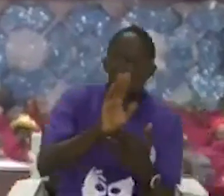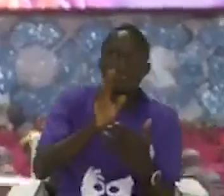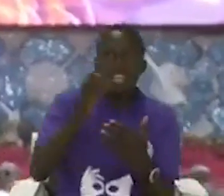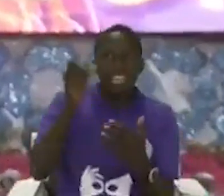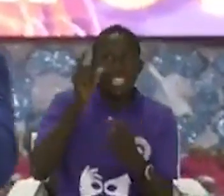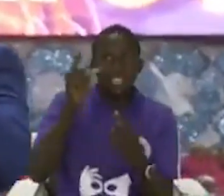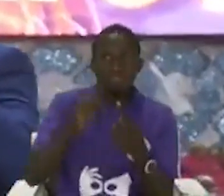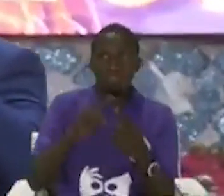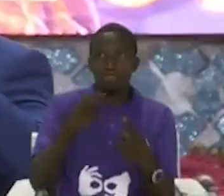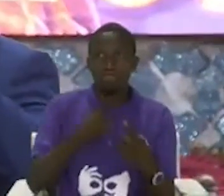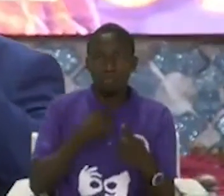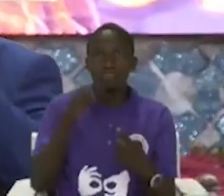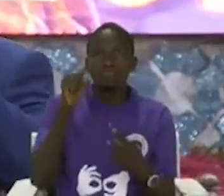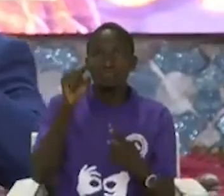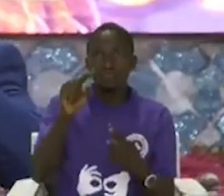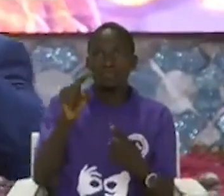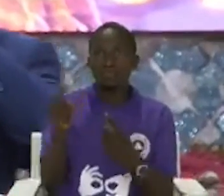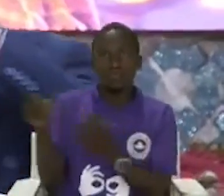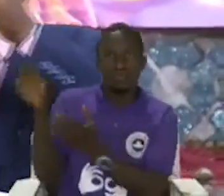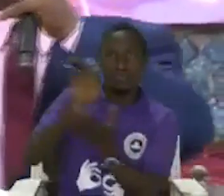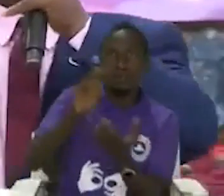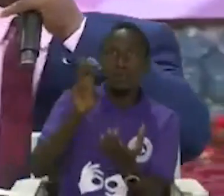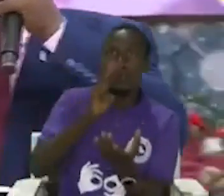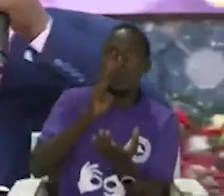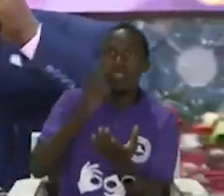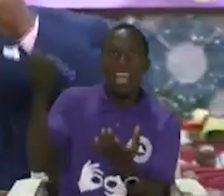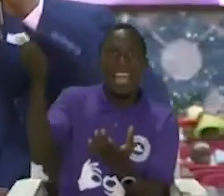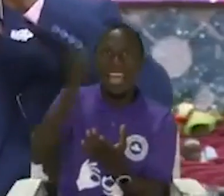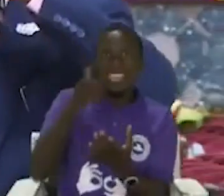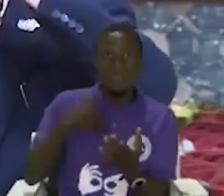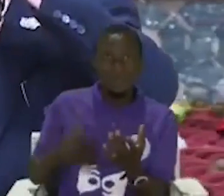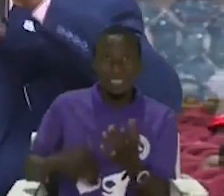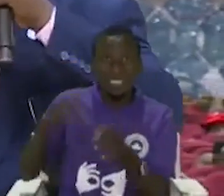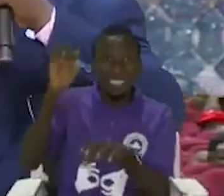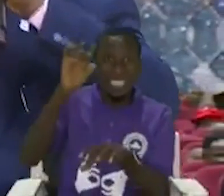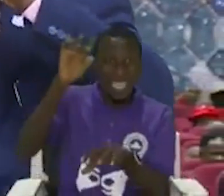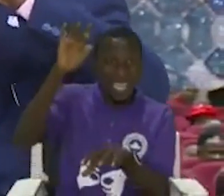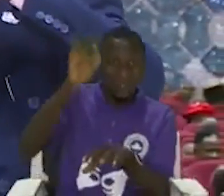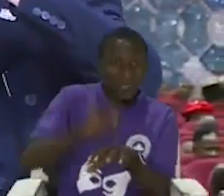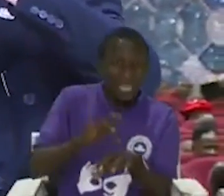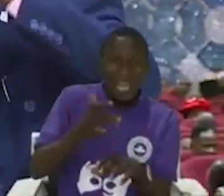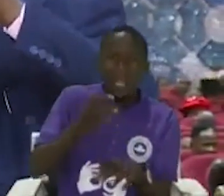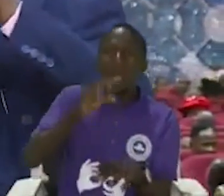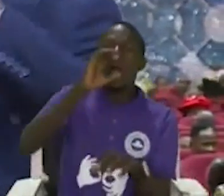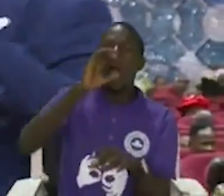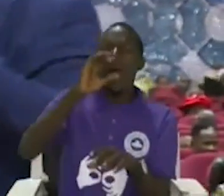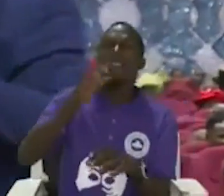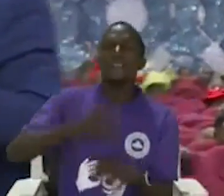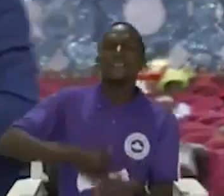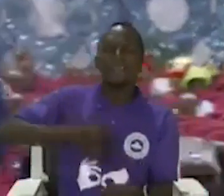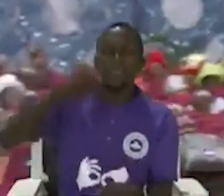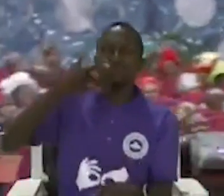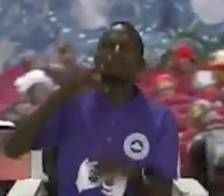fact that I applied water into this, anyone that comes in contact with it will feel the taste, will feel the effect.